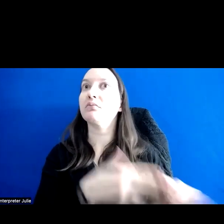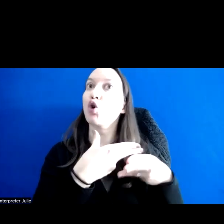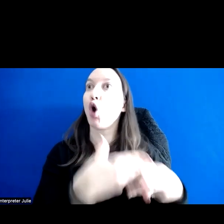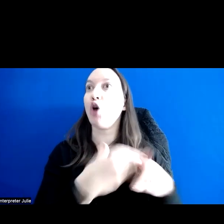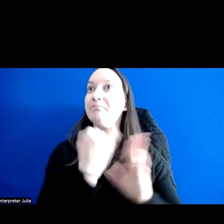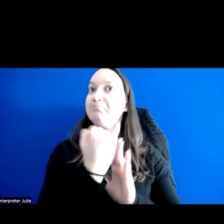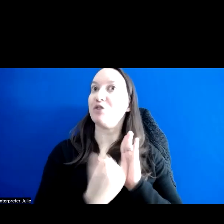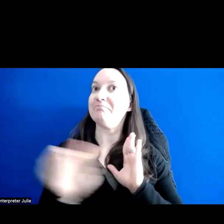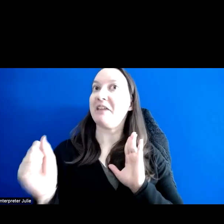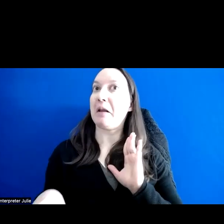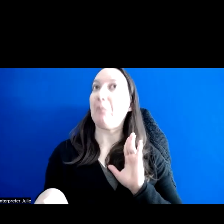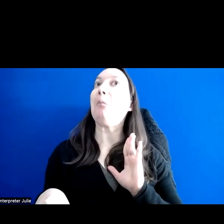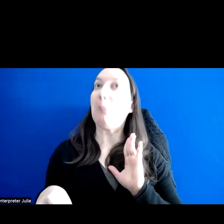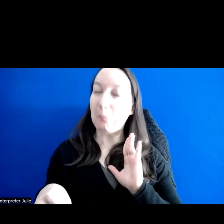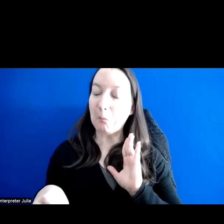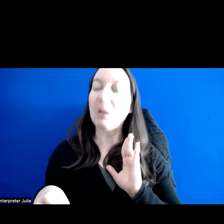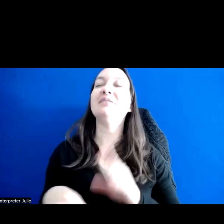them art.